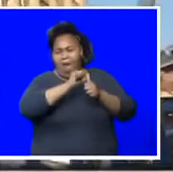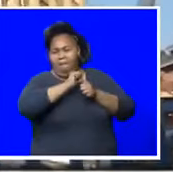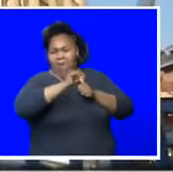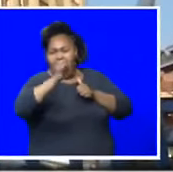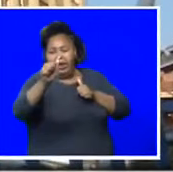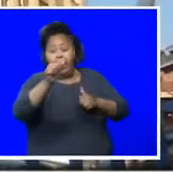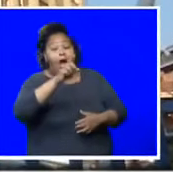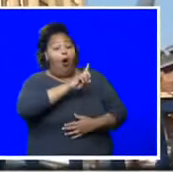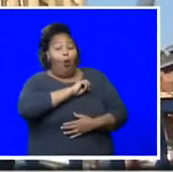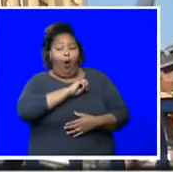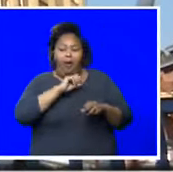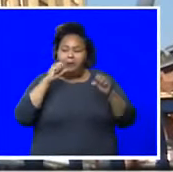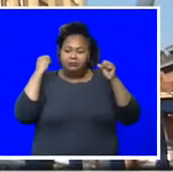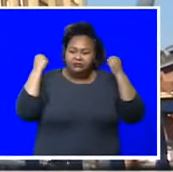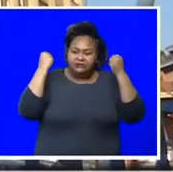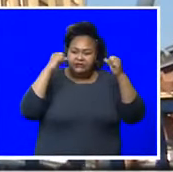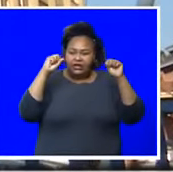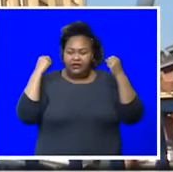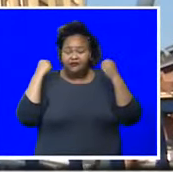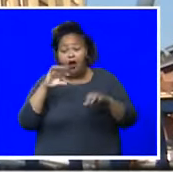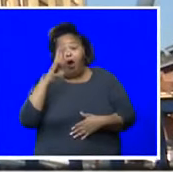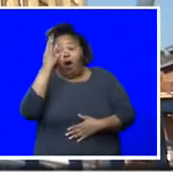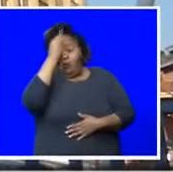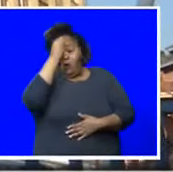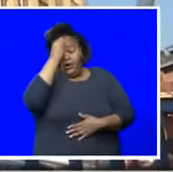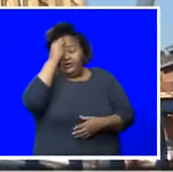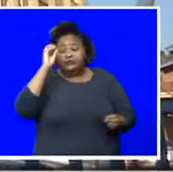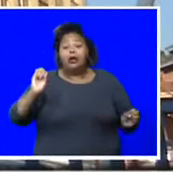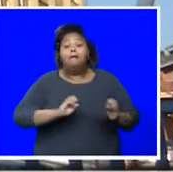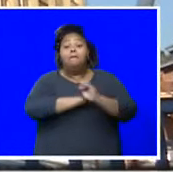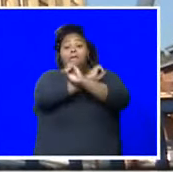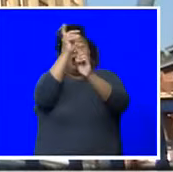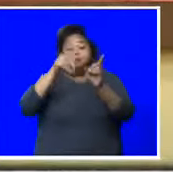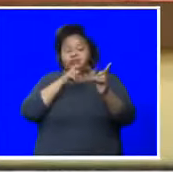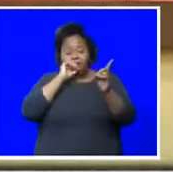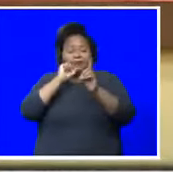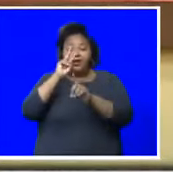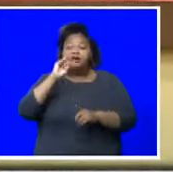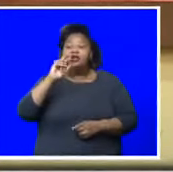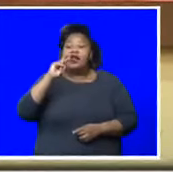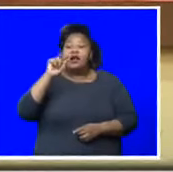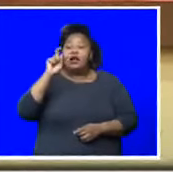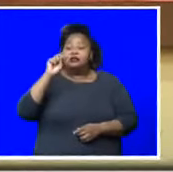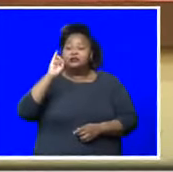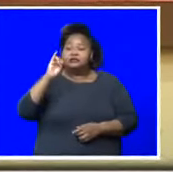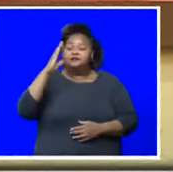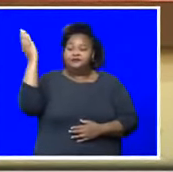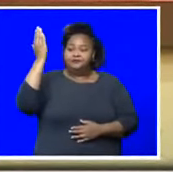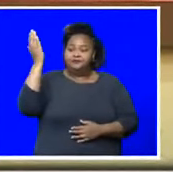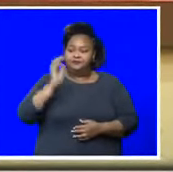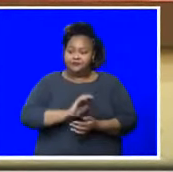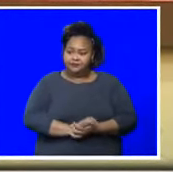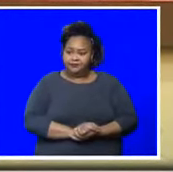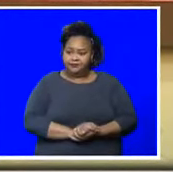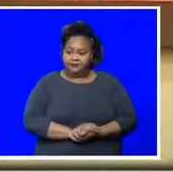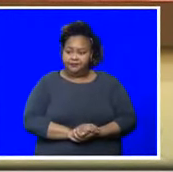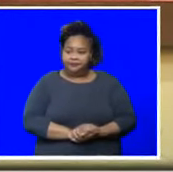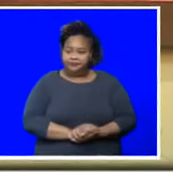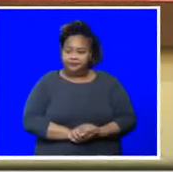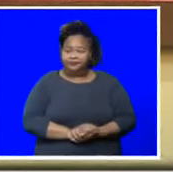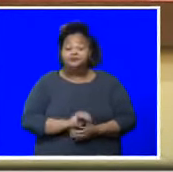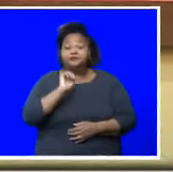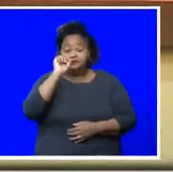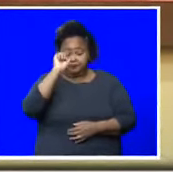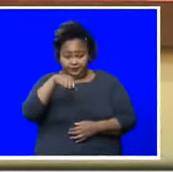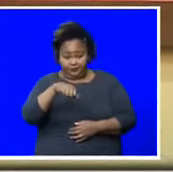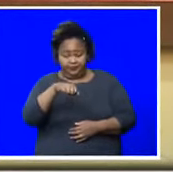simo lesivunywe nangumahlalisangano wemaphoyisa Superintendent Phindile Vilakati. Kube khona sithungithungi lesentekile lapha